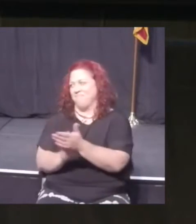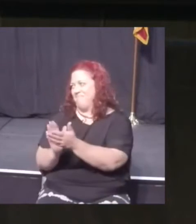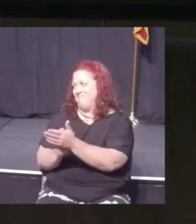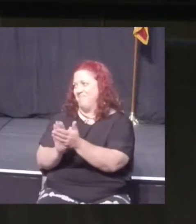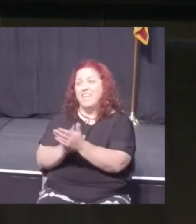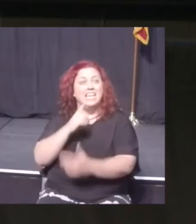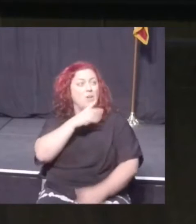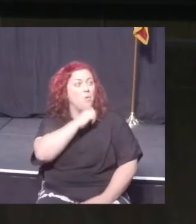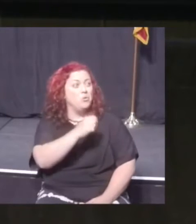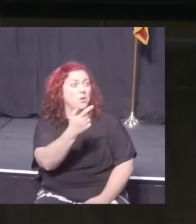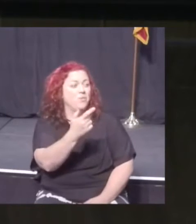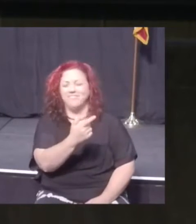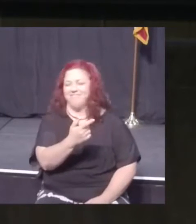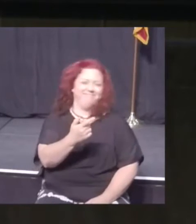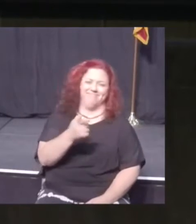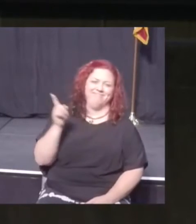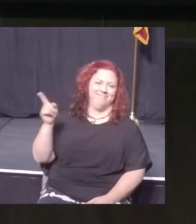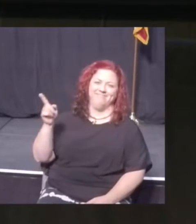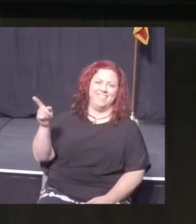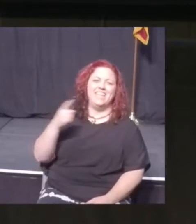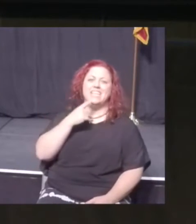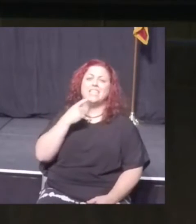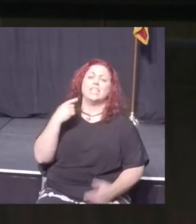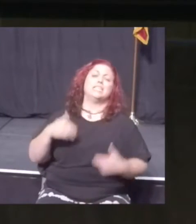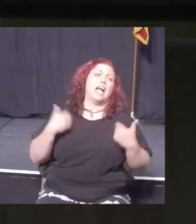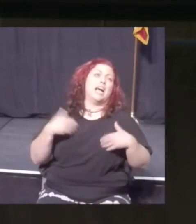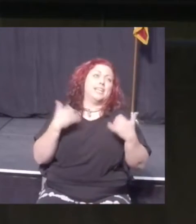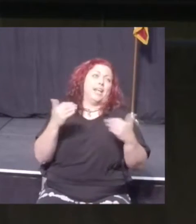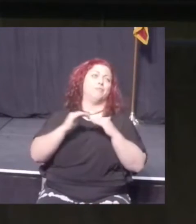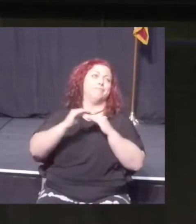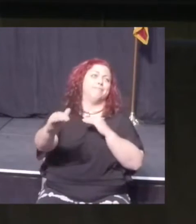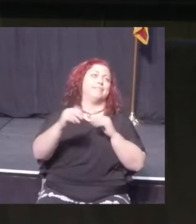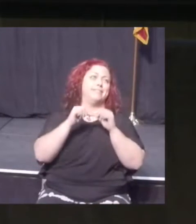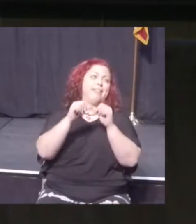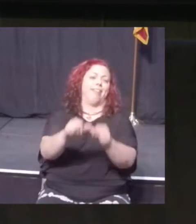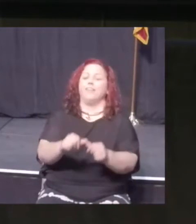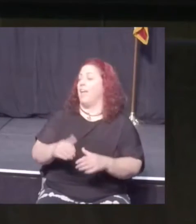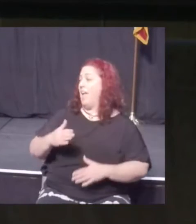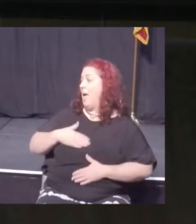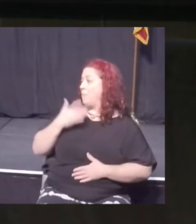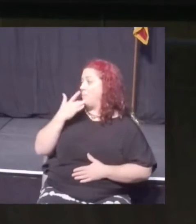I don't know which one, but he says he's forever young. Happy birthday, Andy.